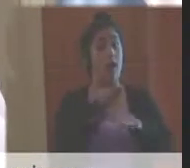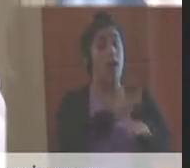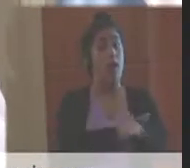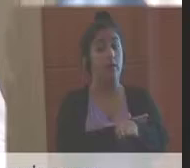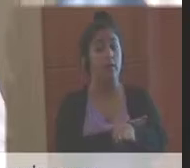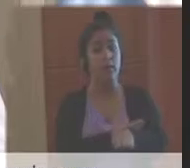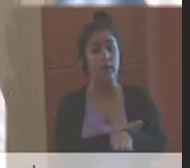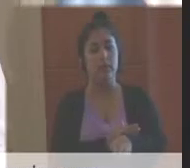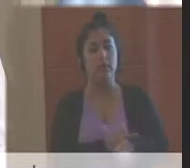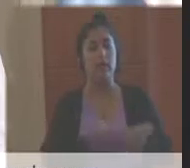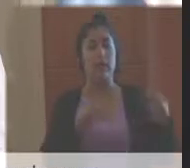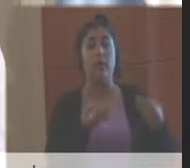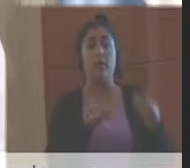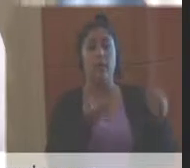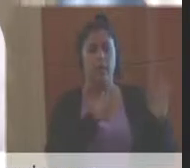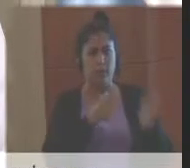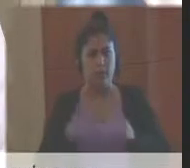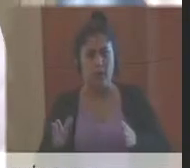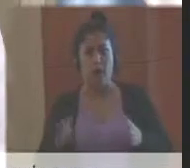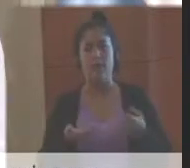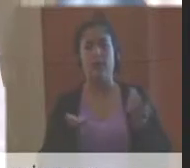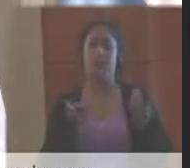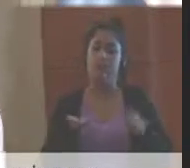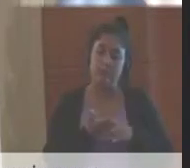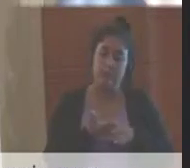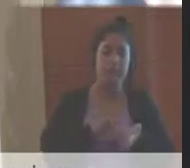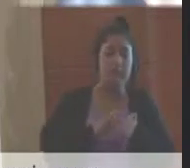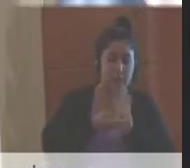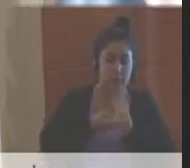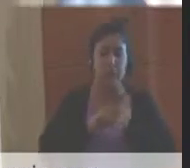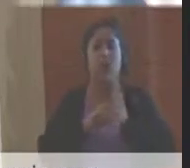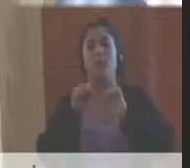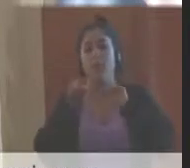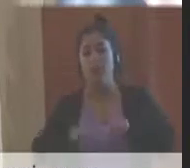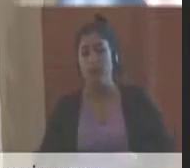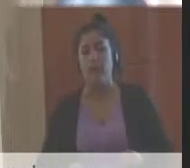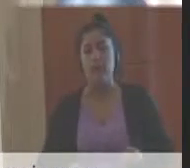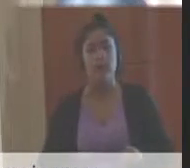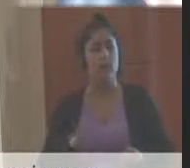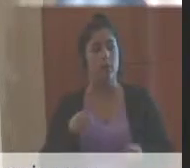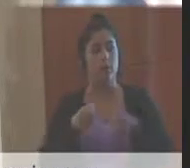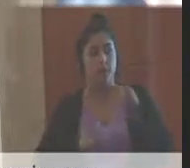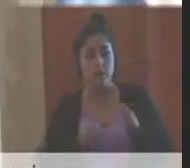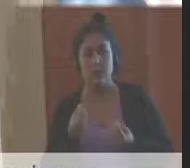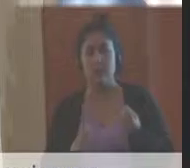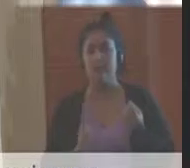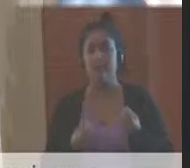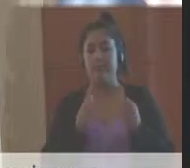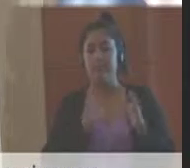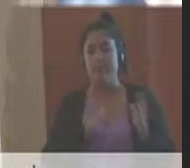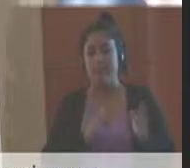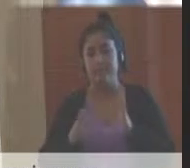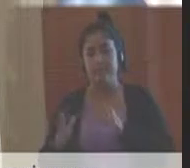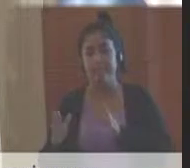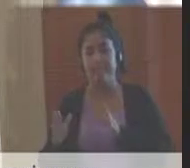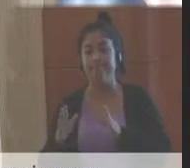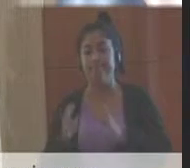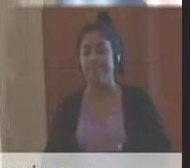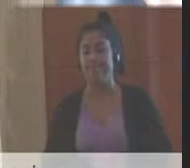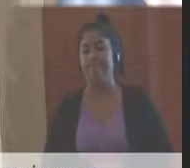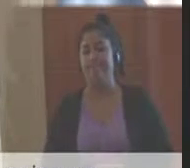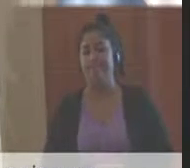decision-making capability that is effective. And these factors are not just linked to poverty, but also are